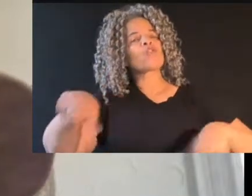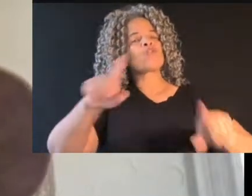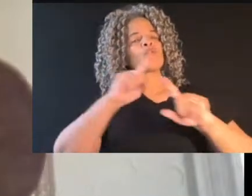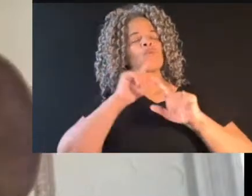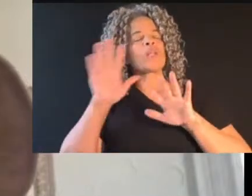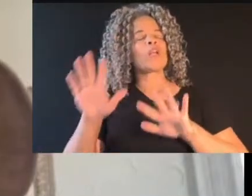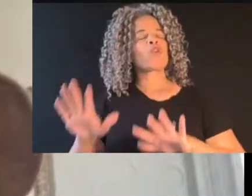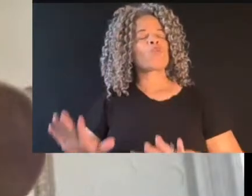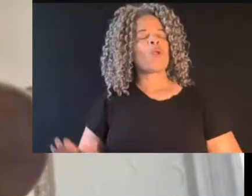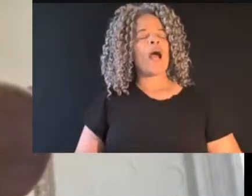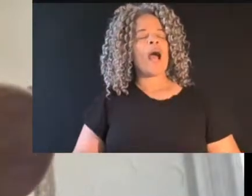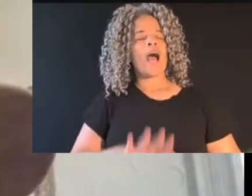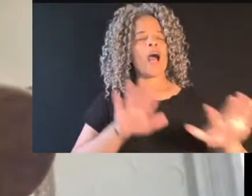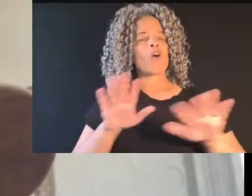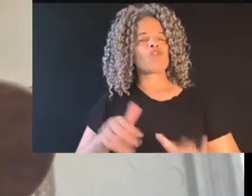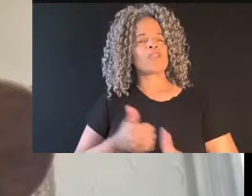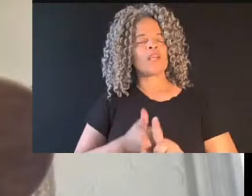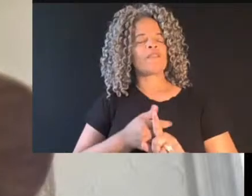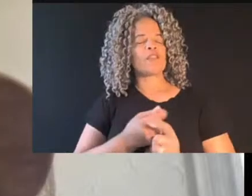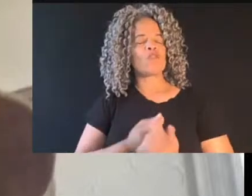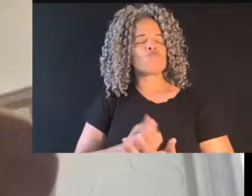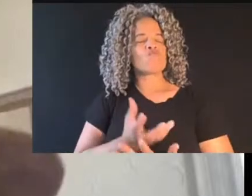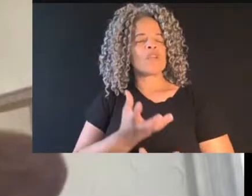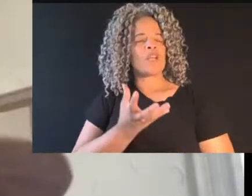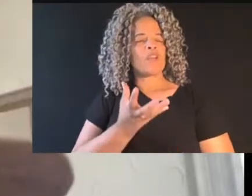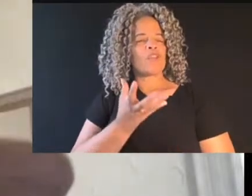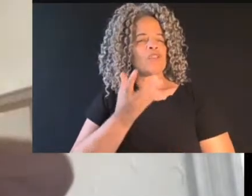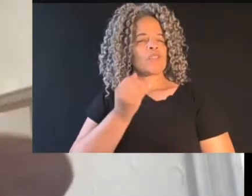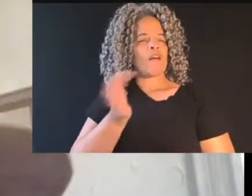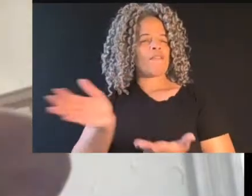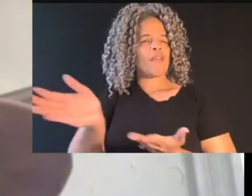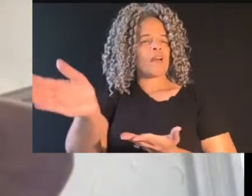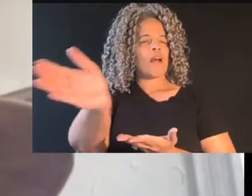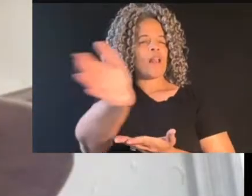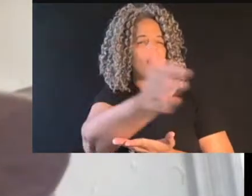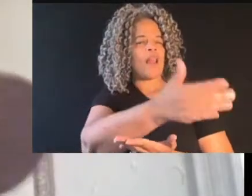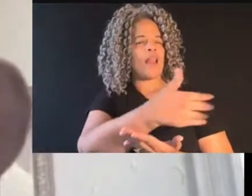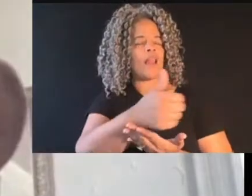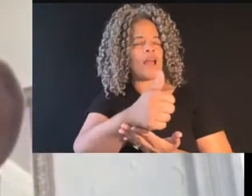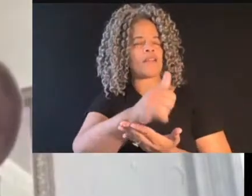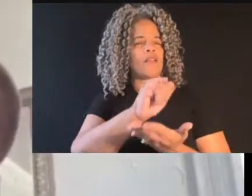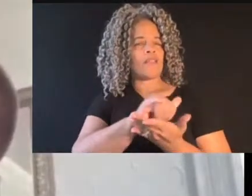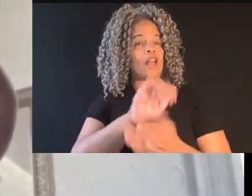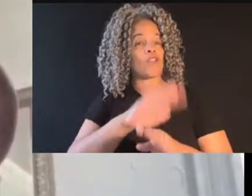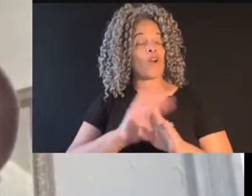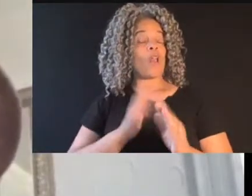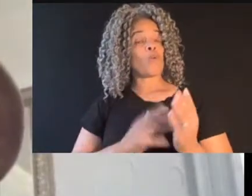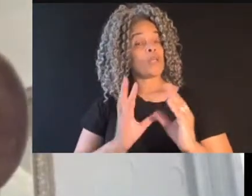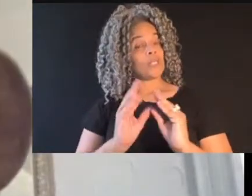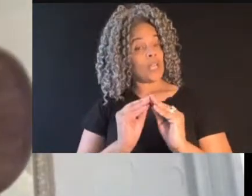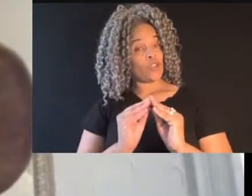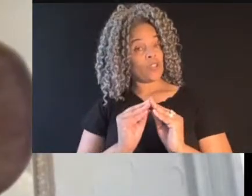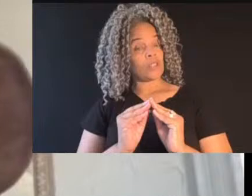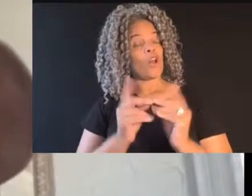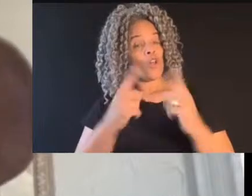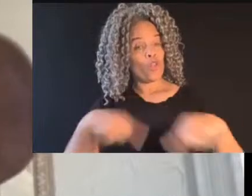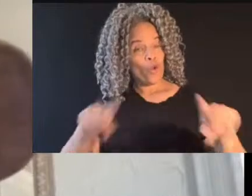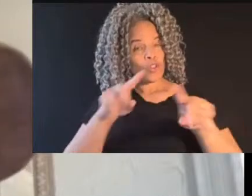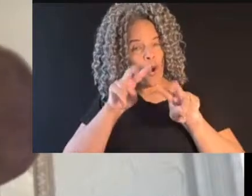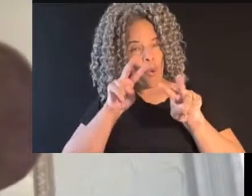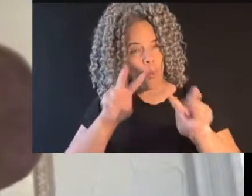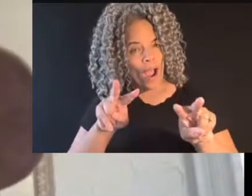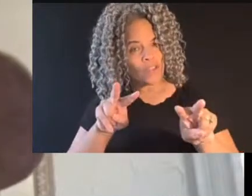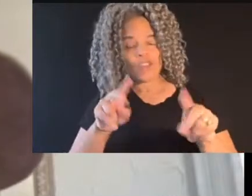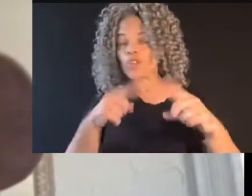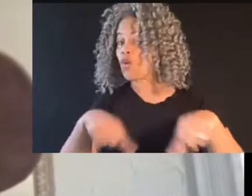yourselves in the richness of the collective that is on our session, those that are watching, those that haven't